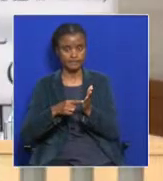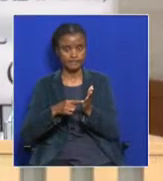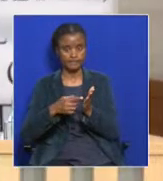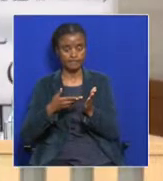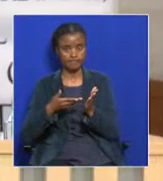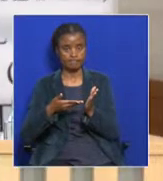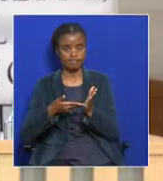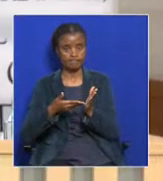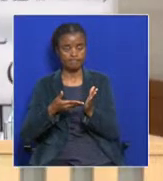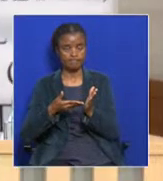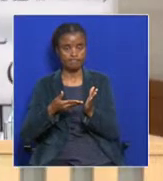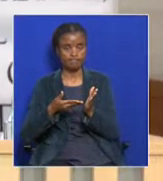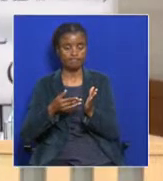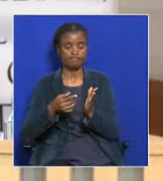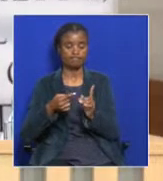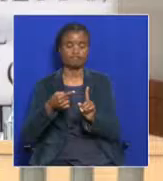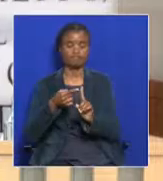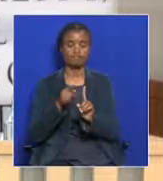Kuzwayo, that will be,